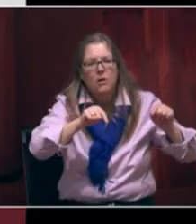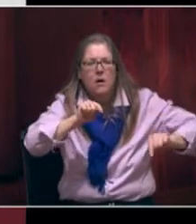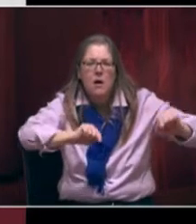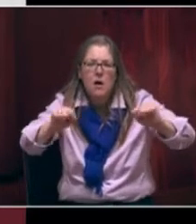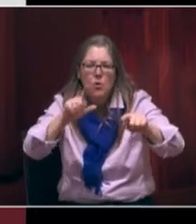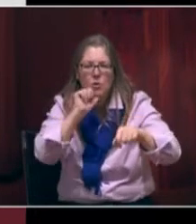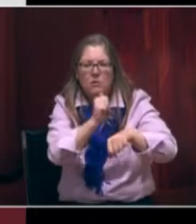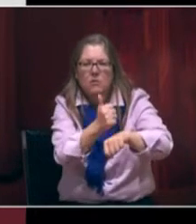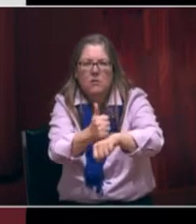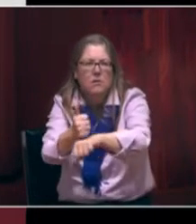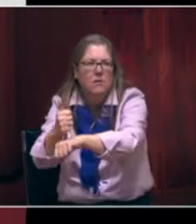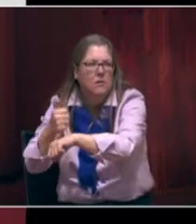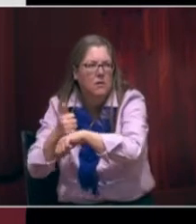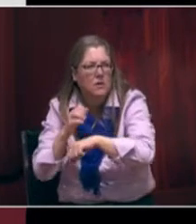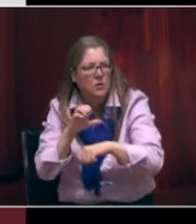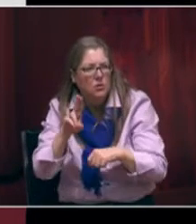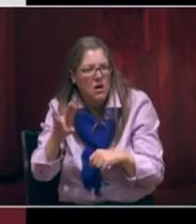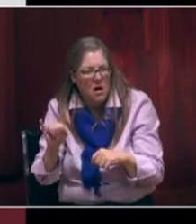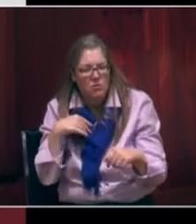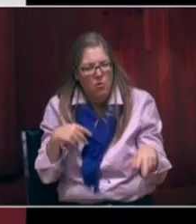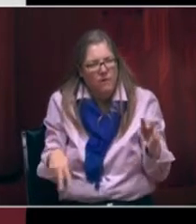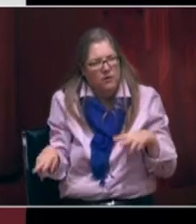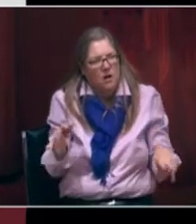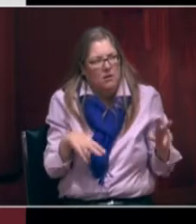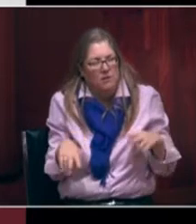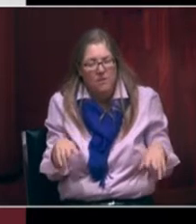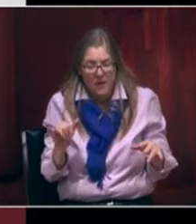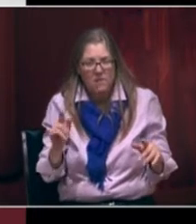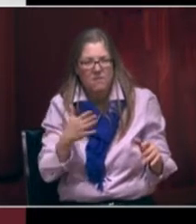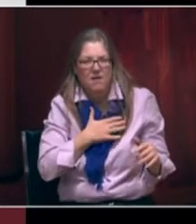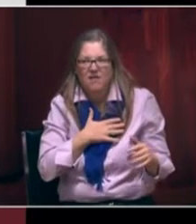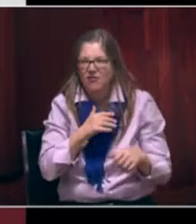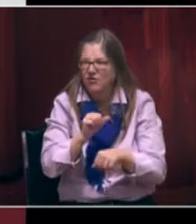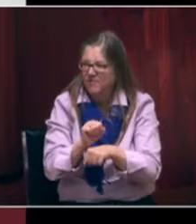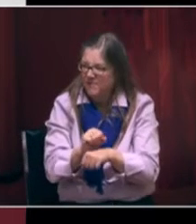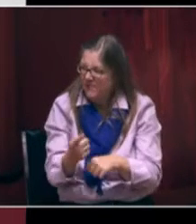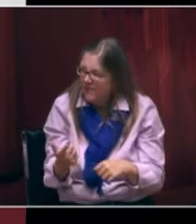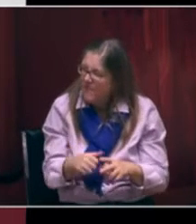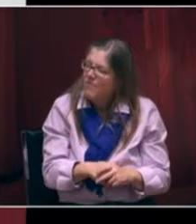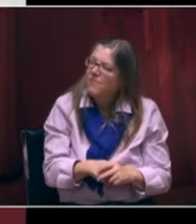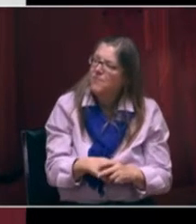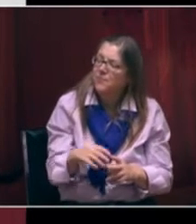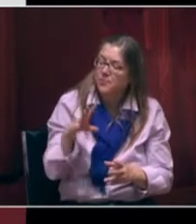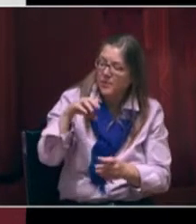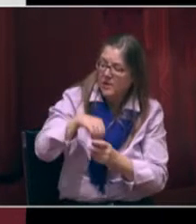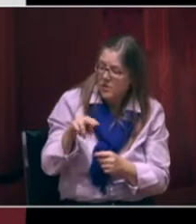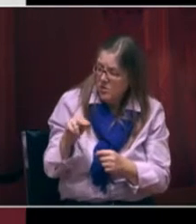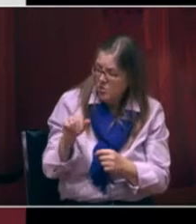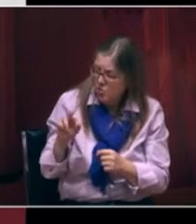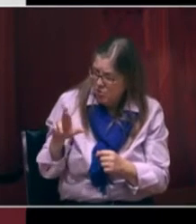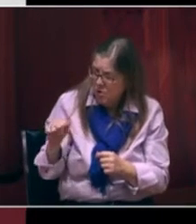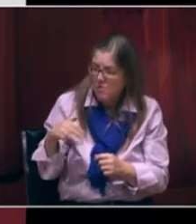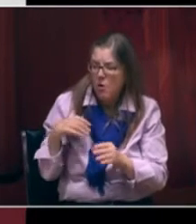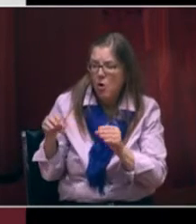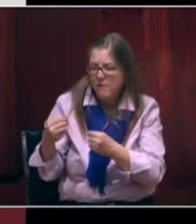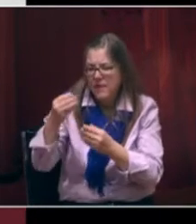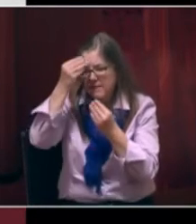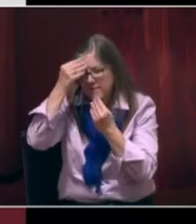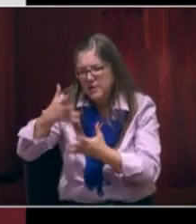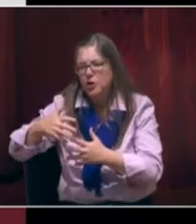program, which includes oversight, which is where I come in. Inside of the National Archives, I work for an office called the